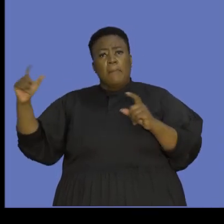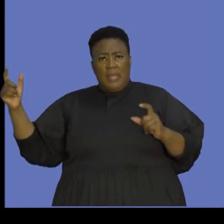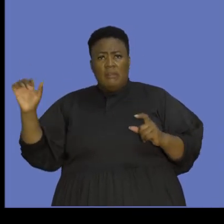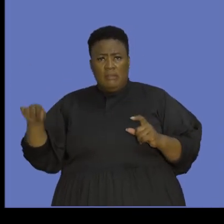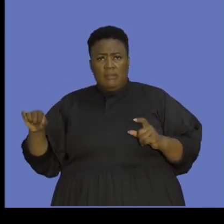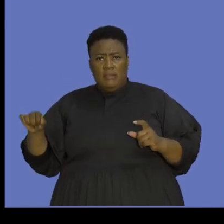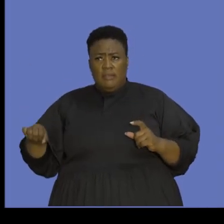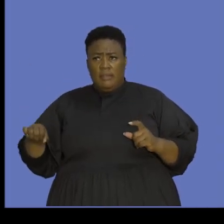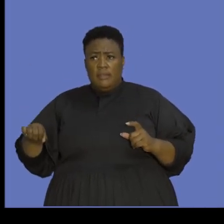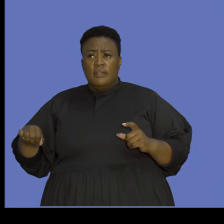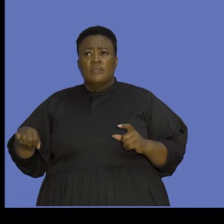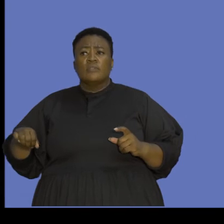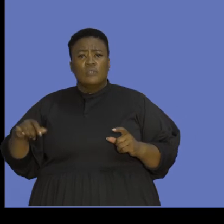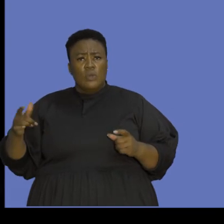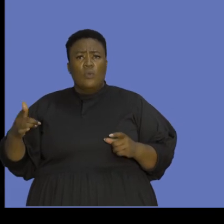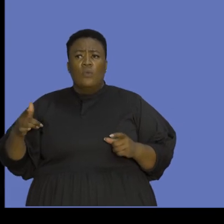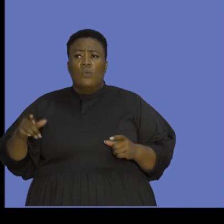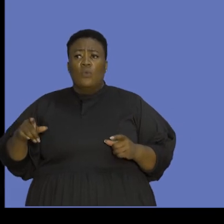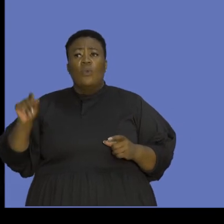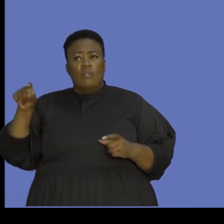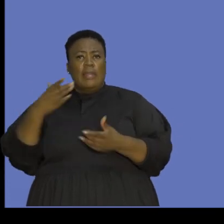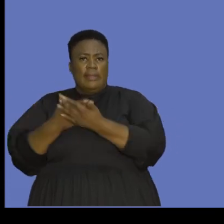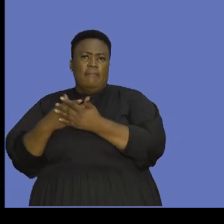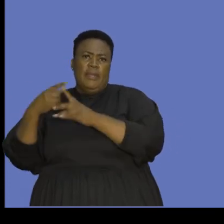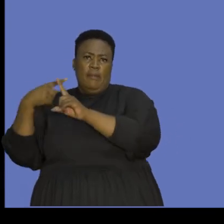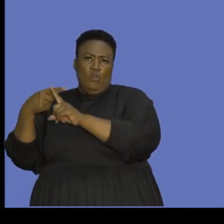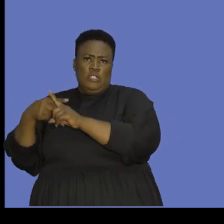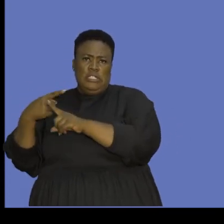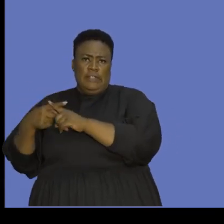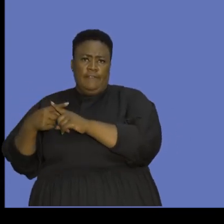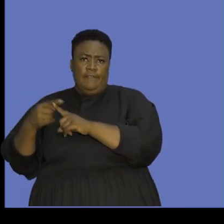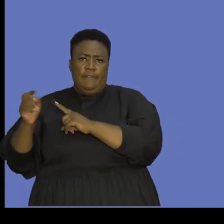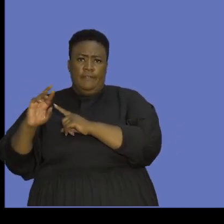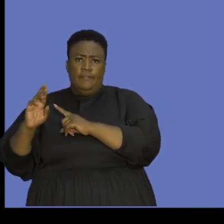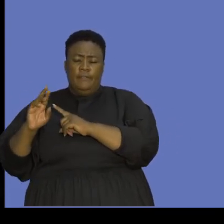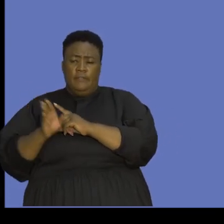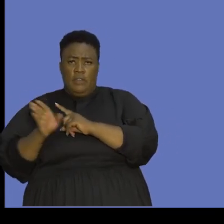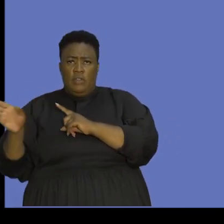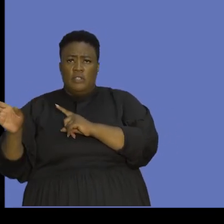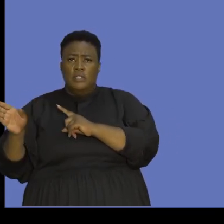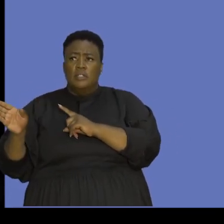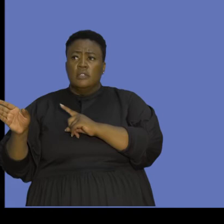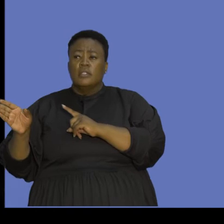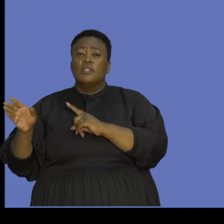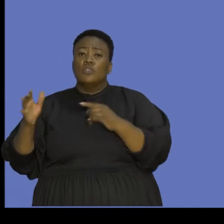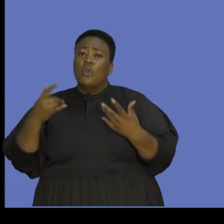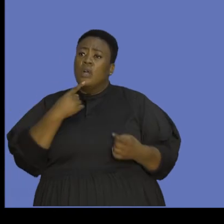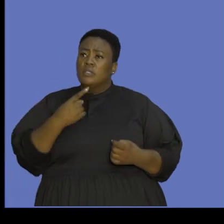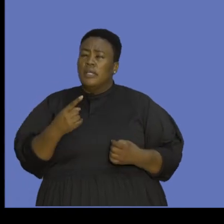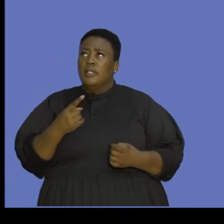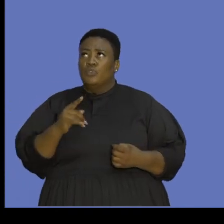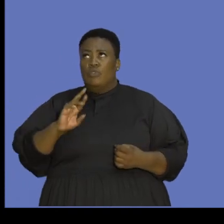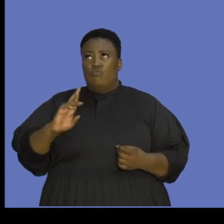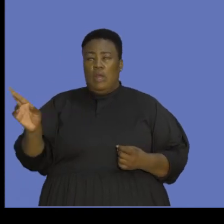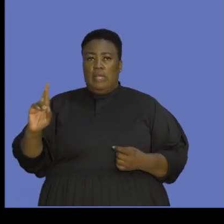the big one. It makes sense to make that the positive direction. So I'm going to make to the